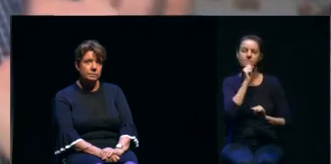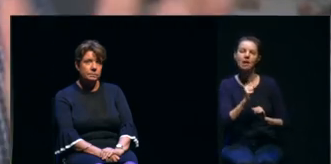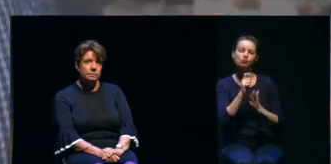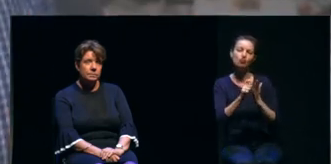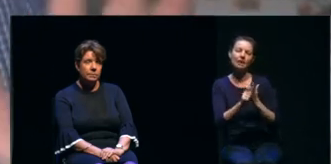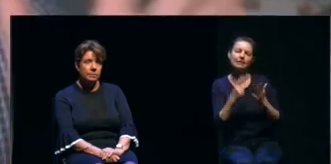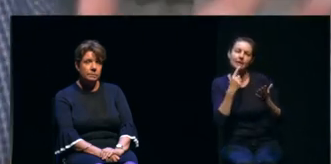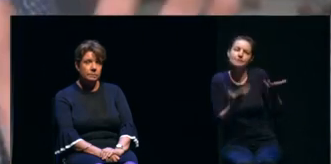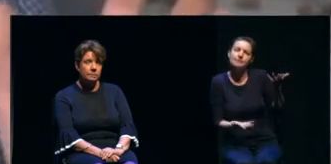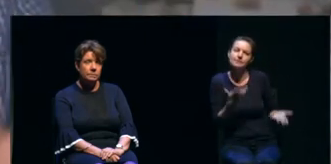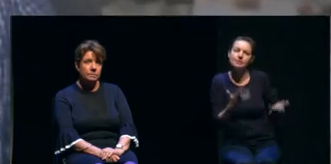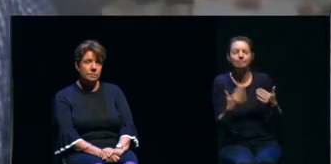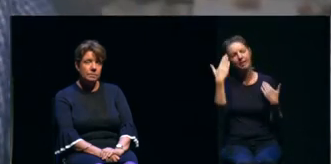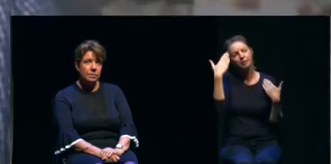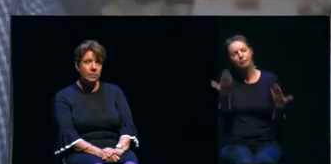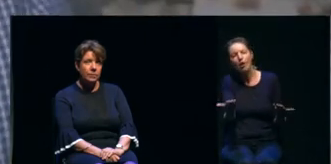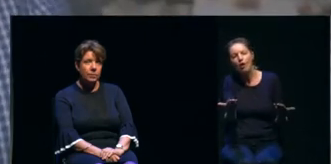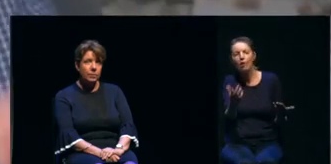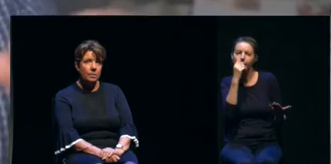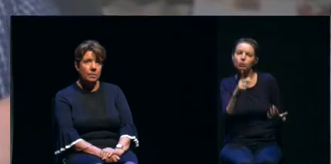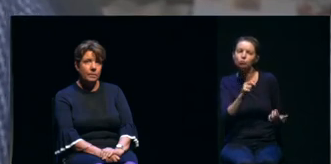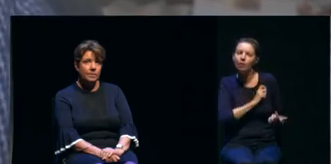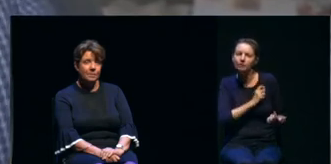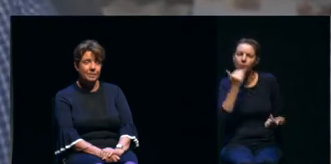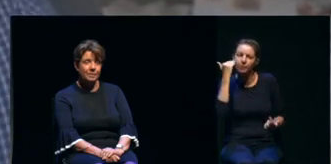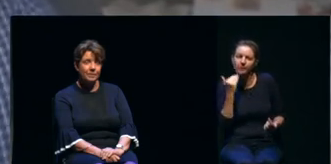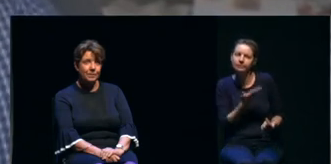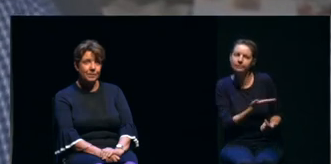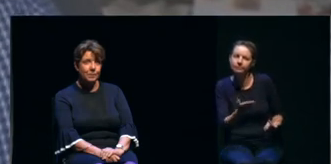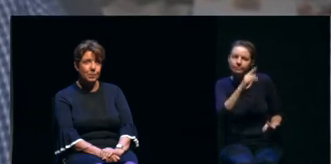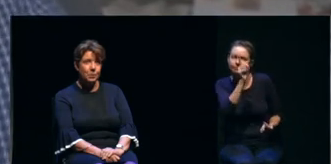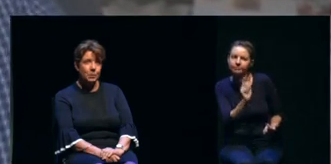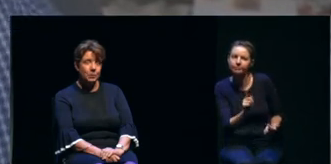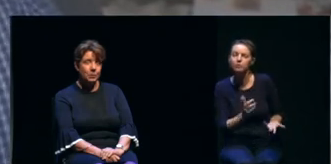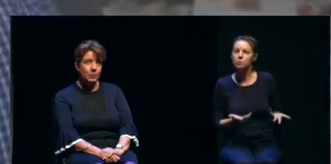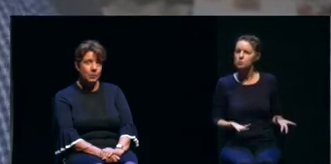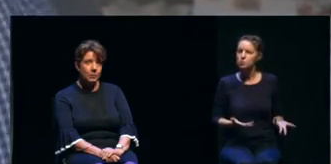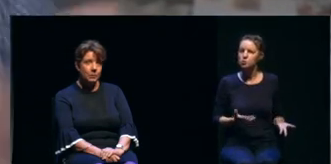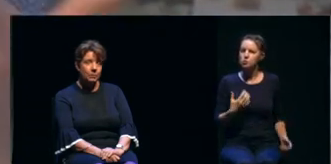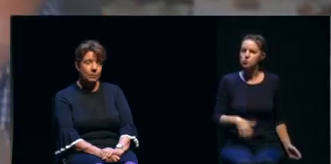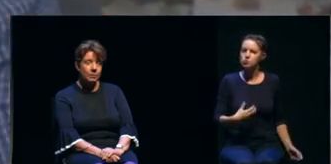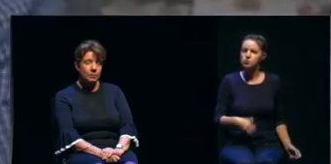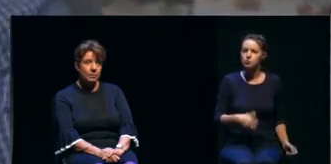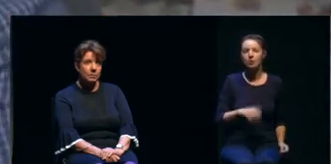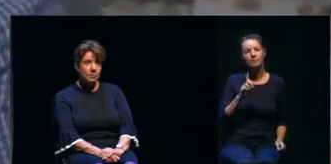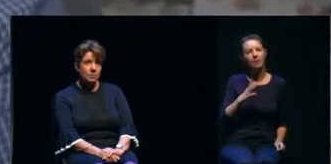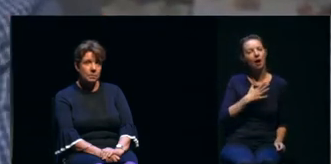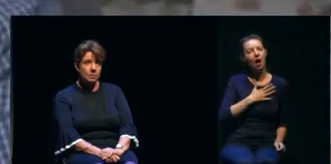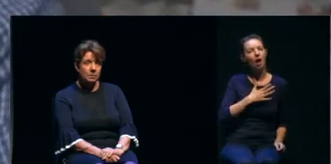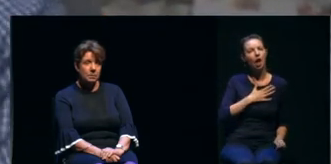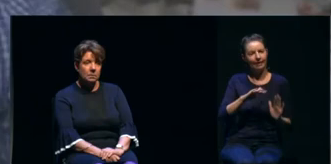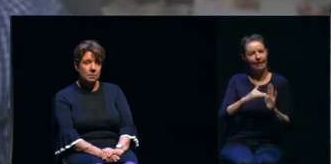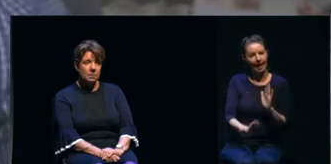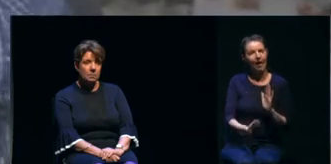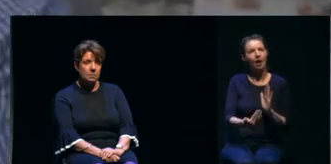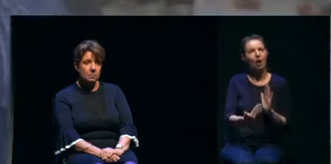I don't know, like, kind of, you know, can you trust a woman? Again, that's enraging, but I like the fact that the names are out there